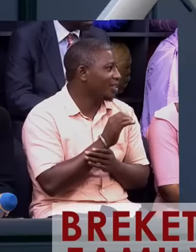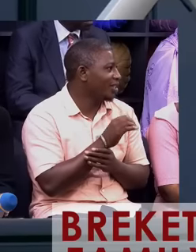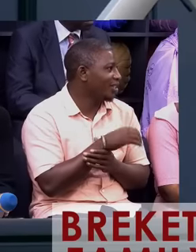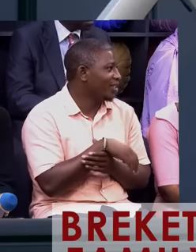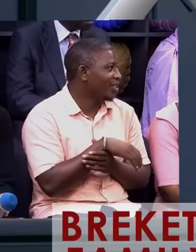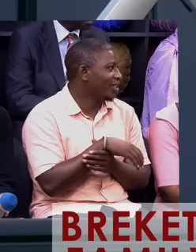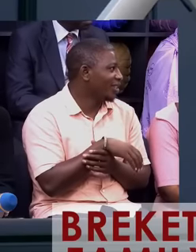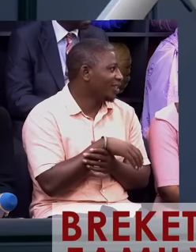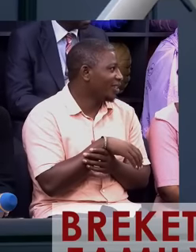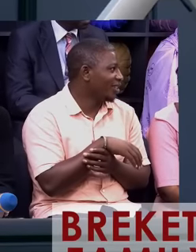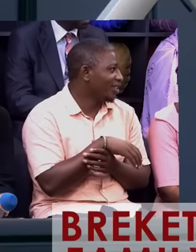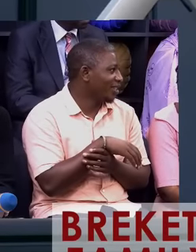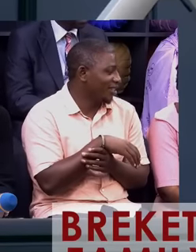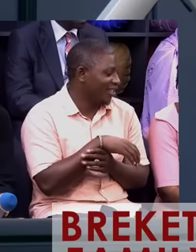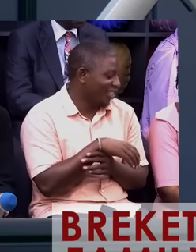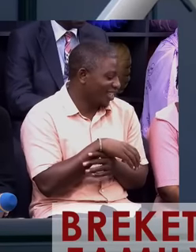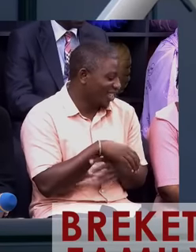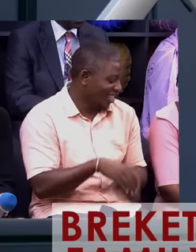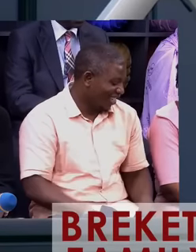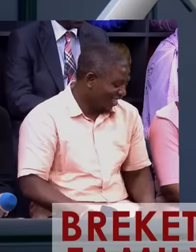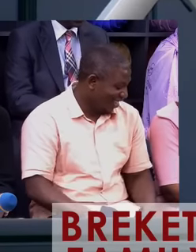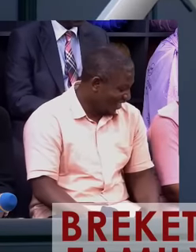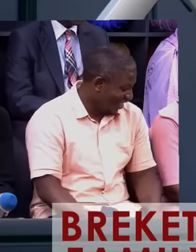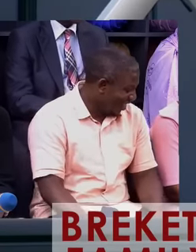09 Cal down